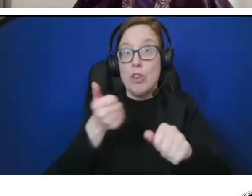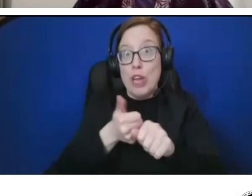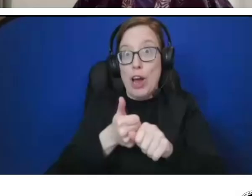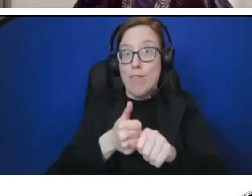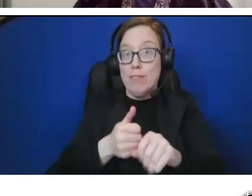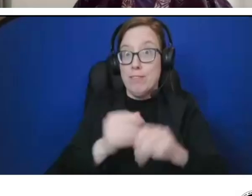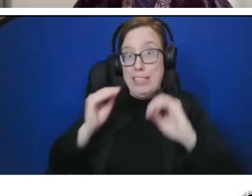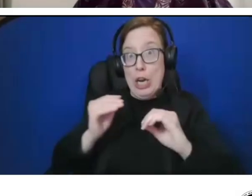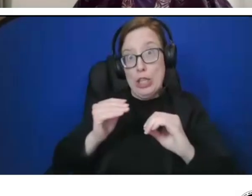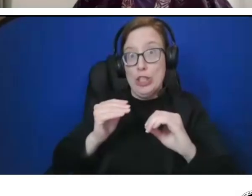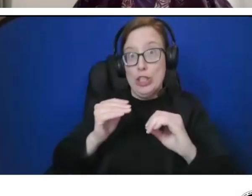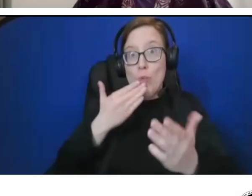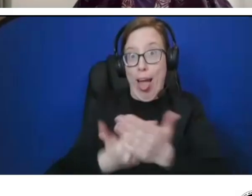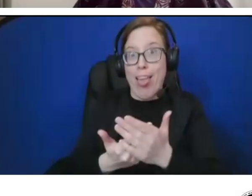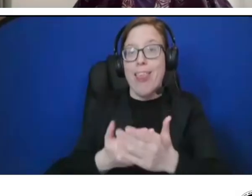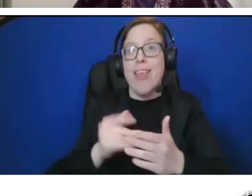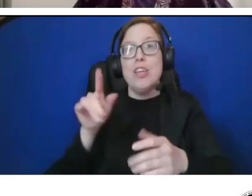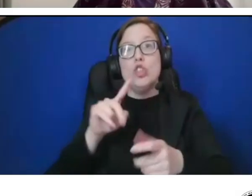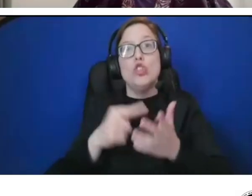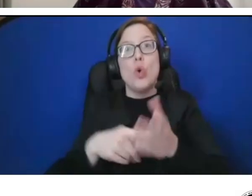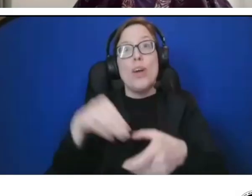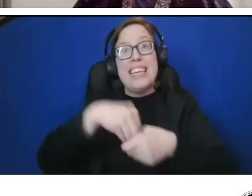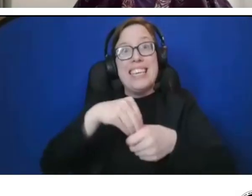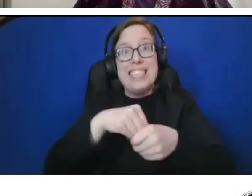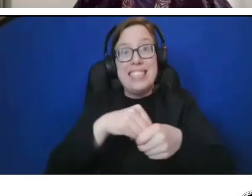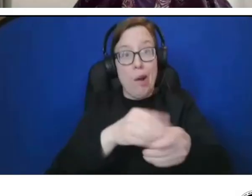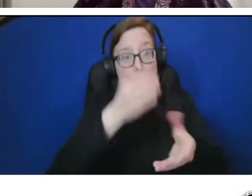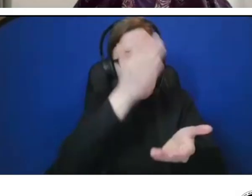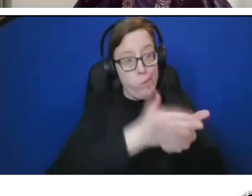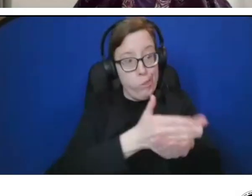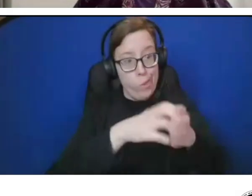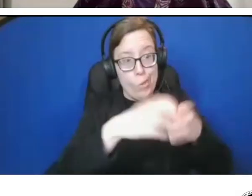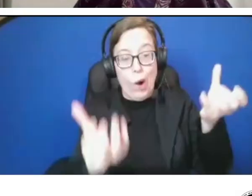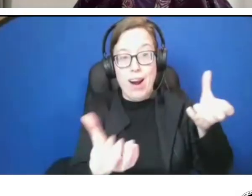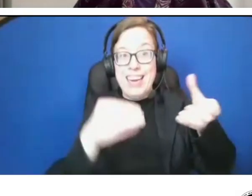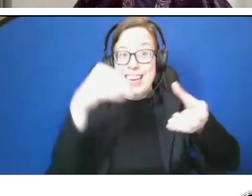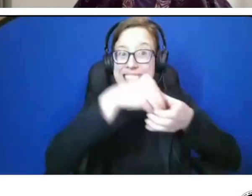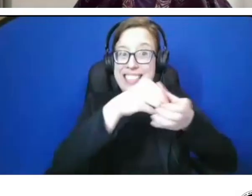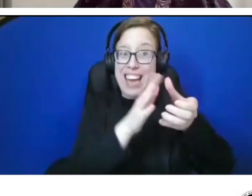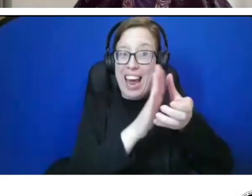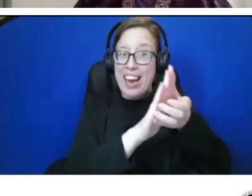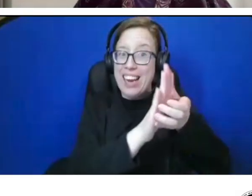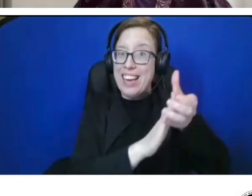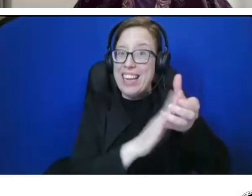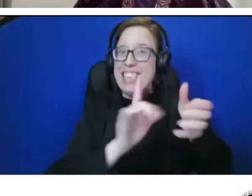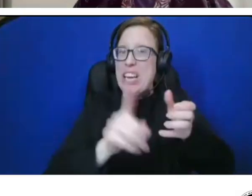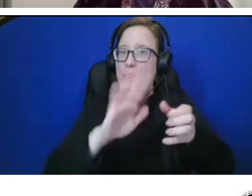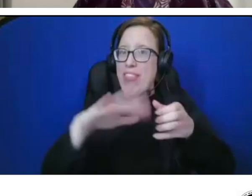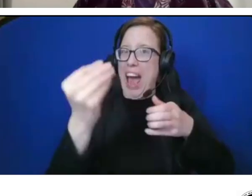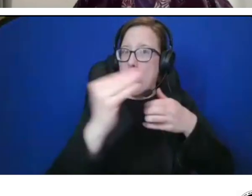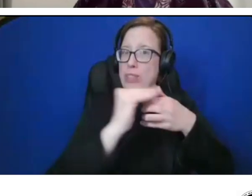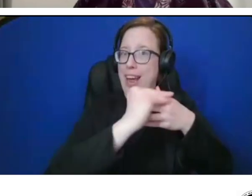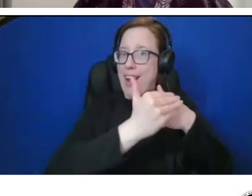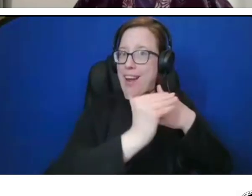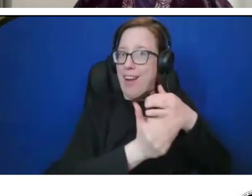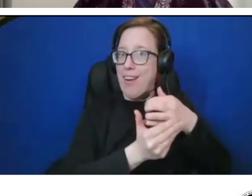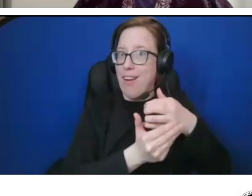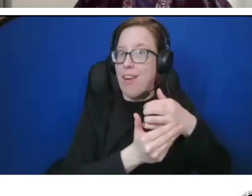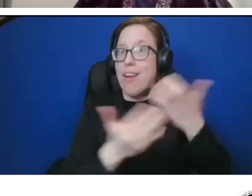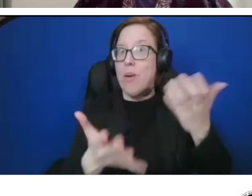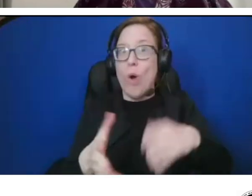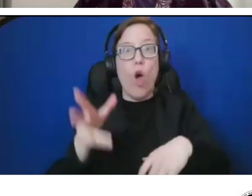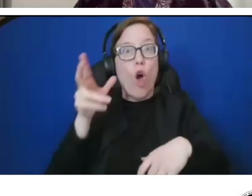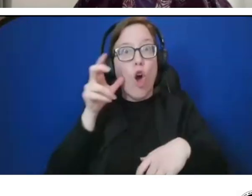done a good job, you've shown that the inside of an orange is a very different experience from the outside of an orange. And then,